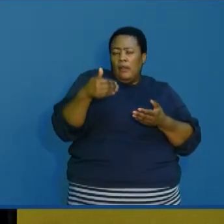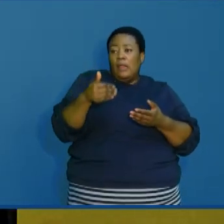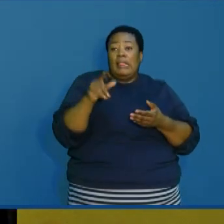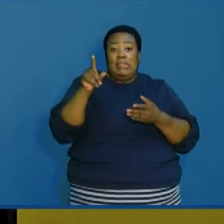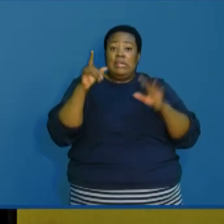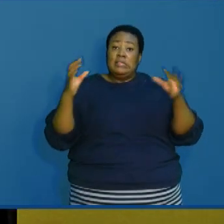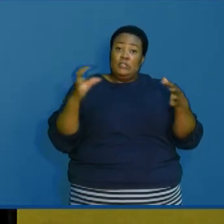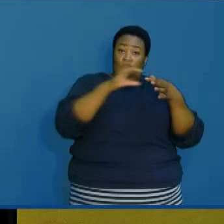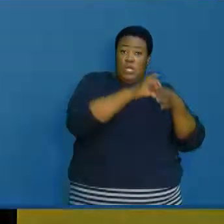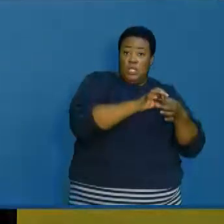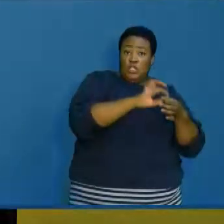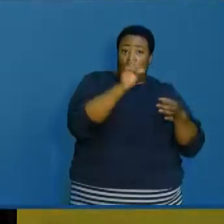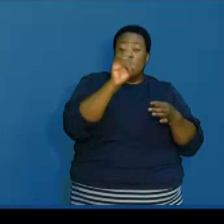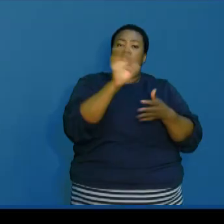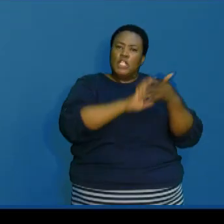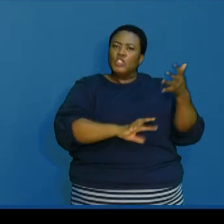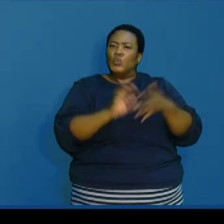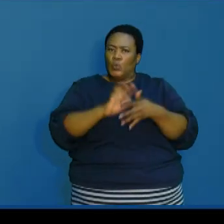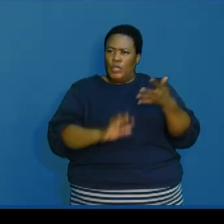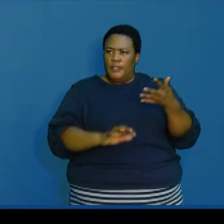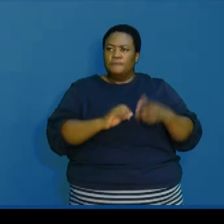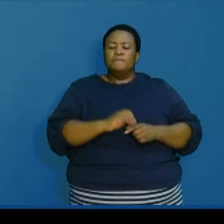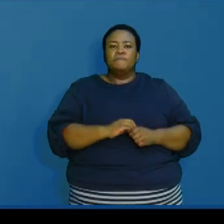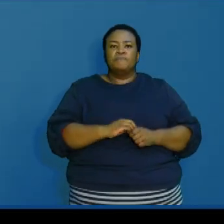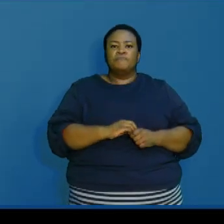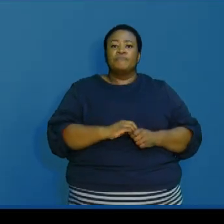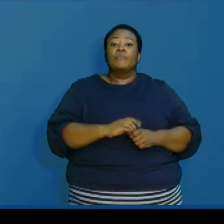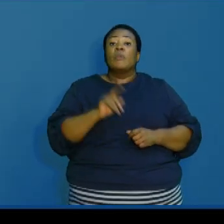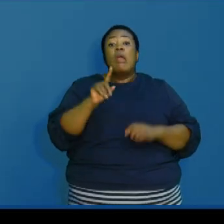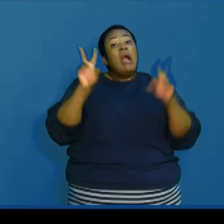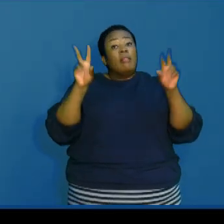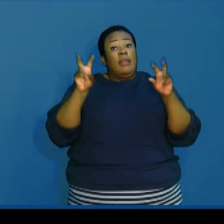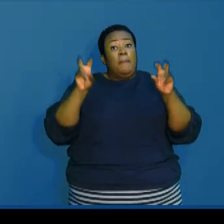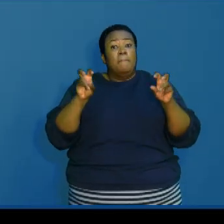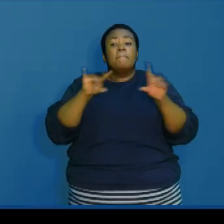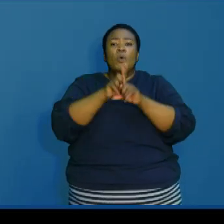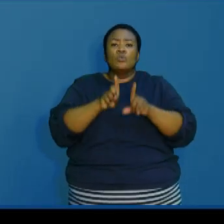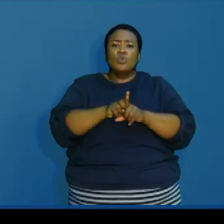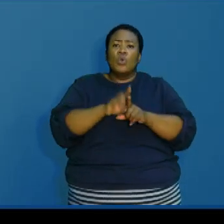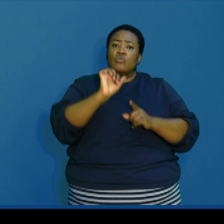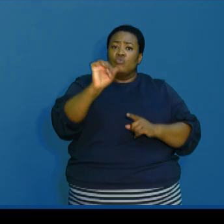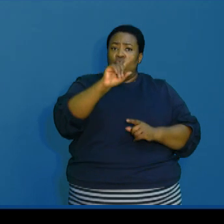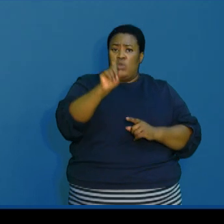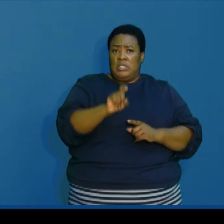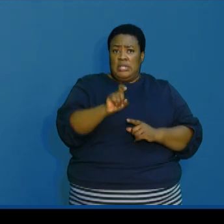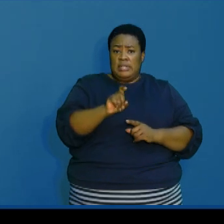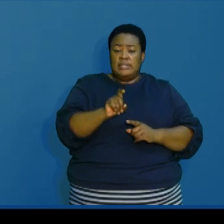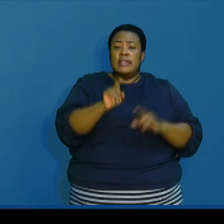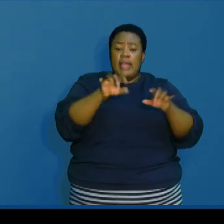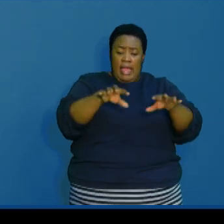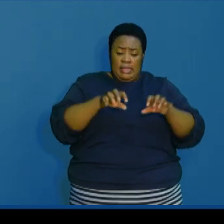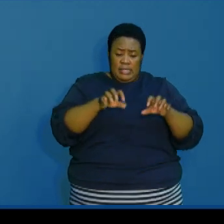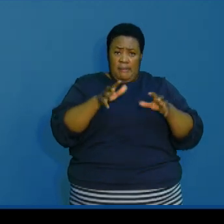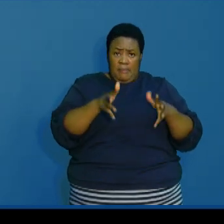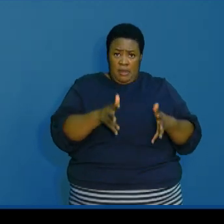the story itself. A theme, sometimes in your questions, the examiner may give you a